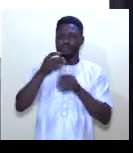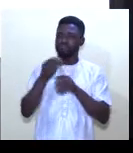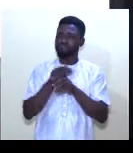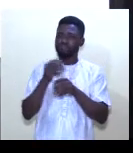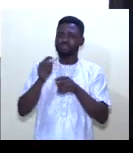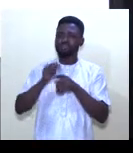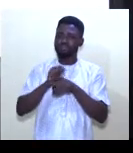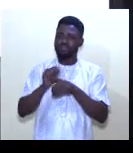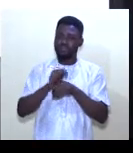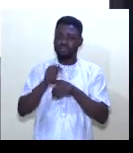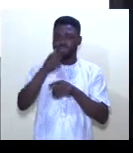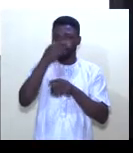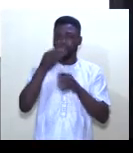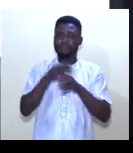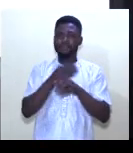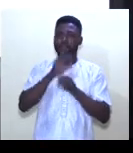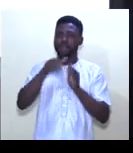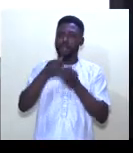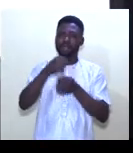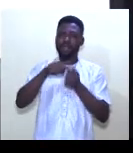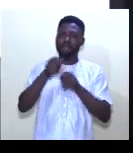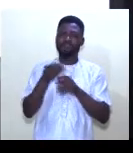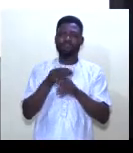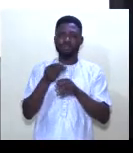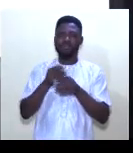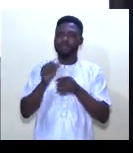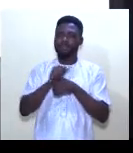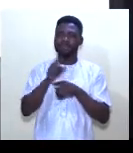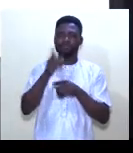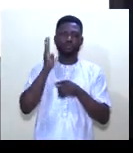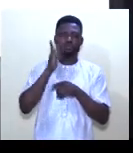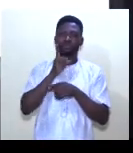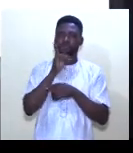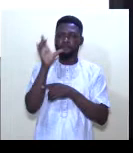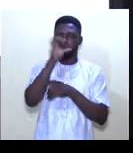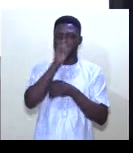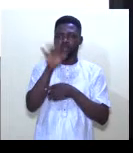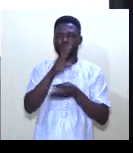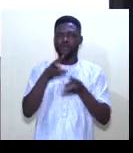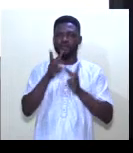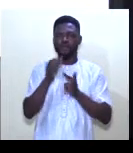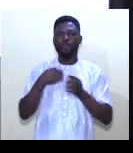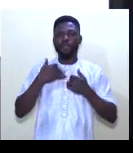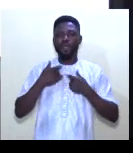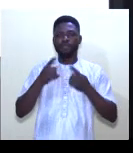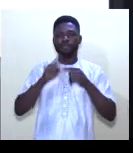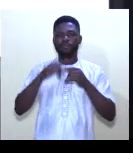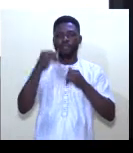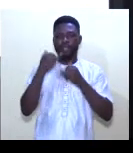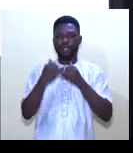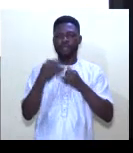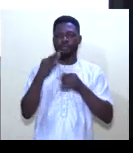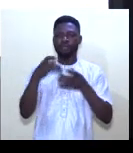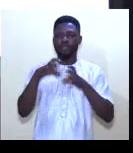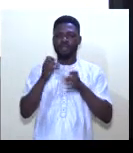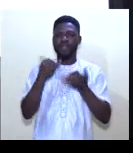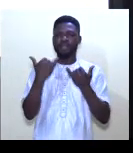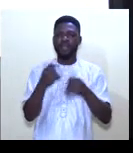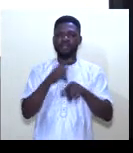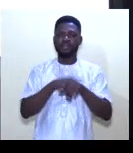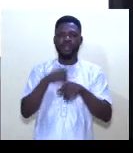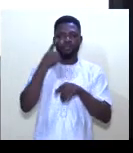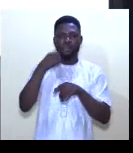to practice, because mathematics is all about practice. Practice, work hard, and you will never miss your way. We have come to the end, like I have